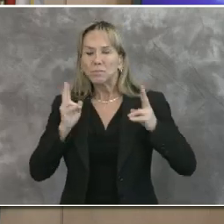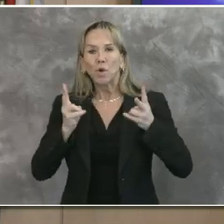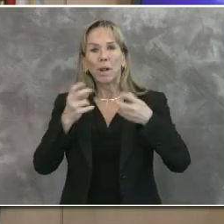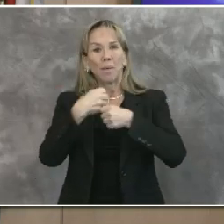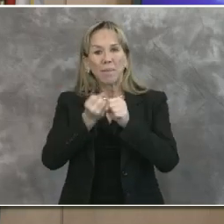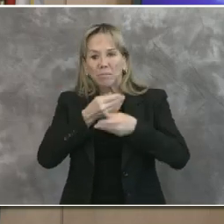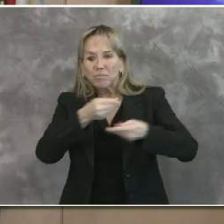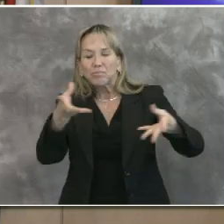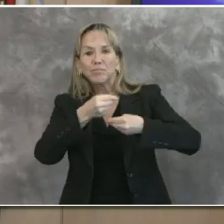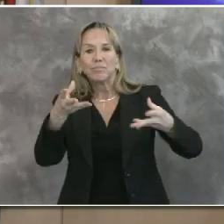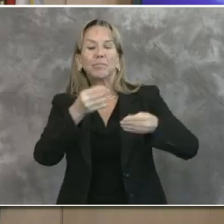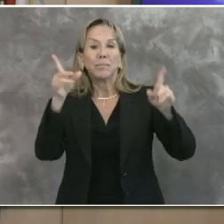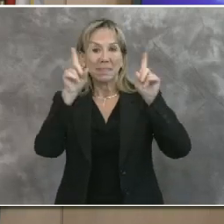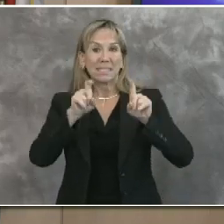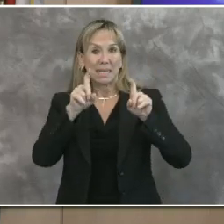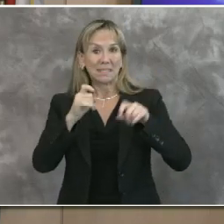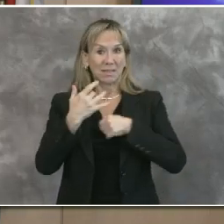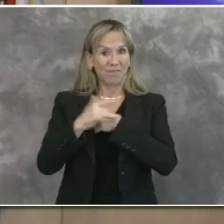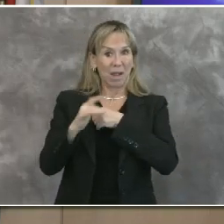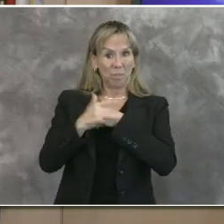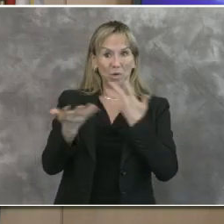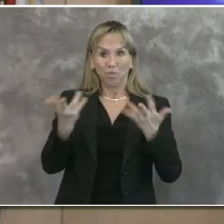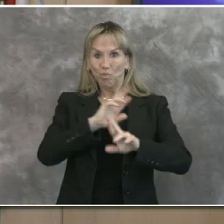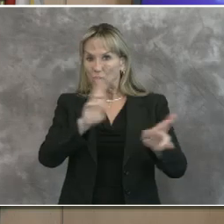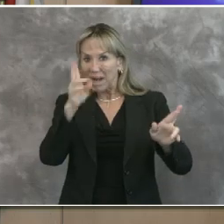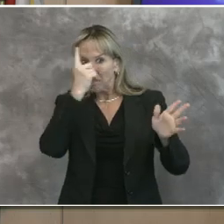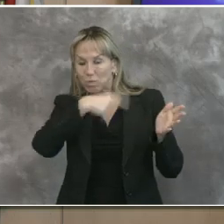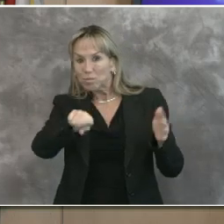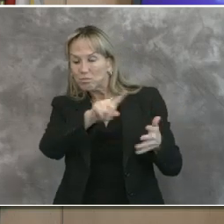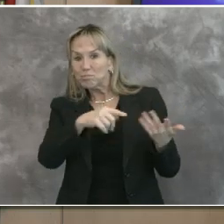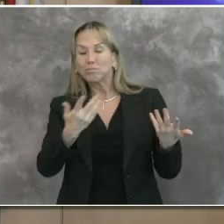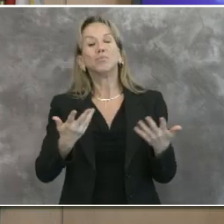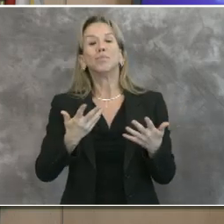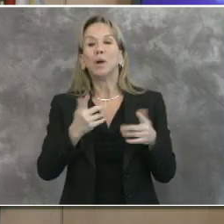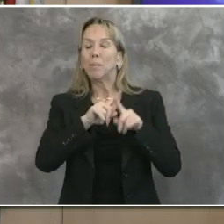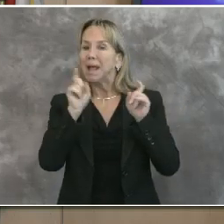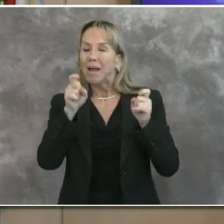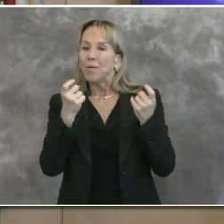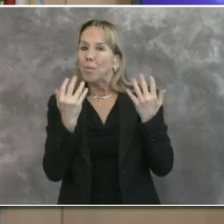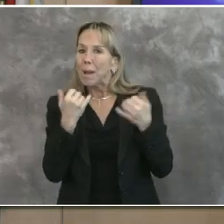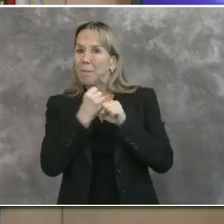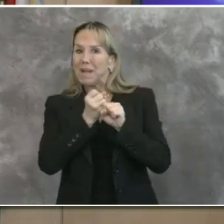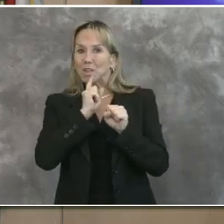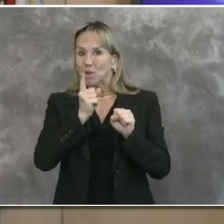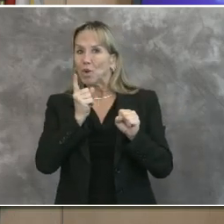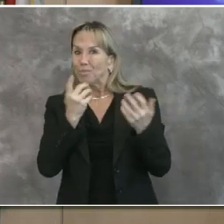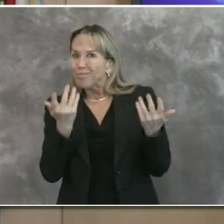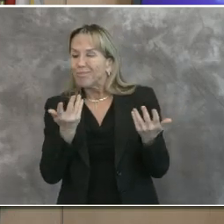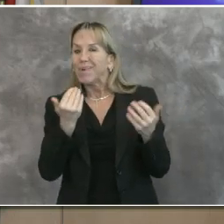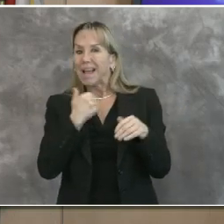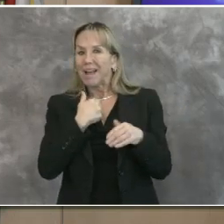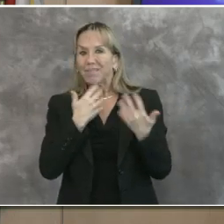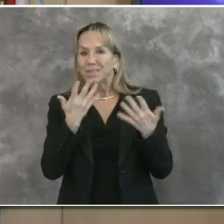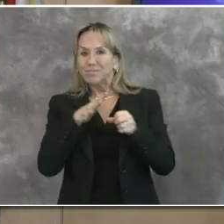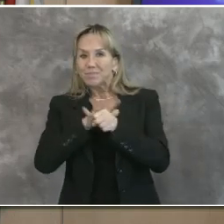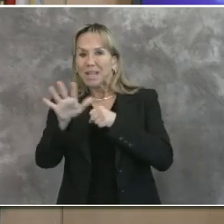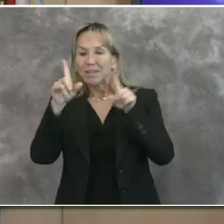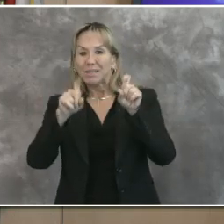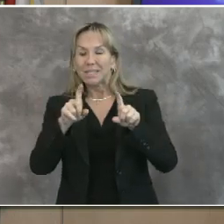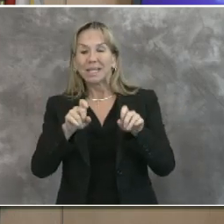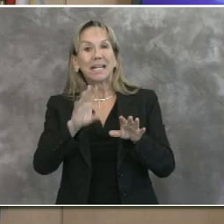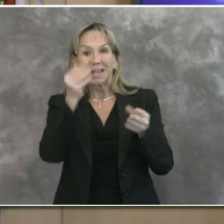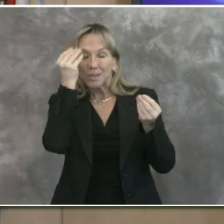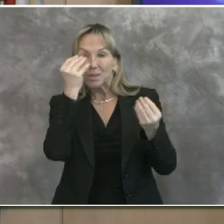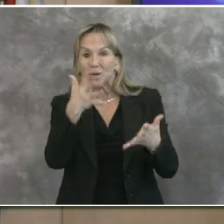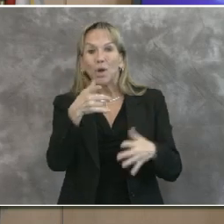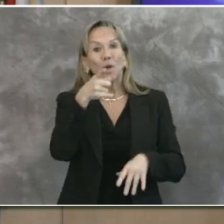and capacity will allow. Now I want to specify that these sites are by appointment only. You can't just